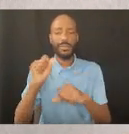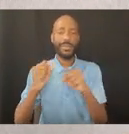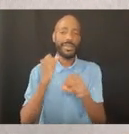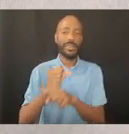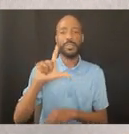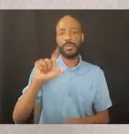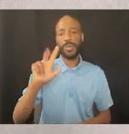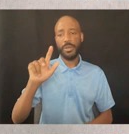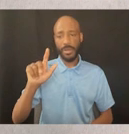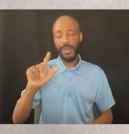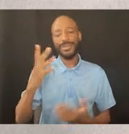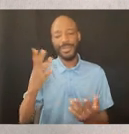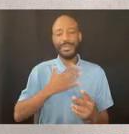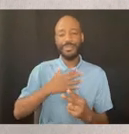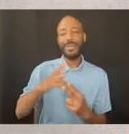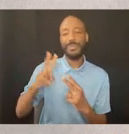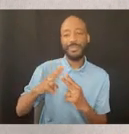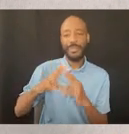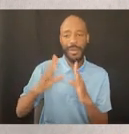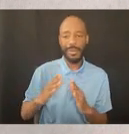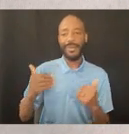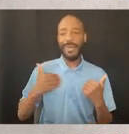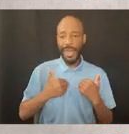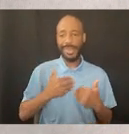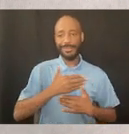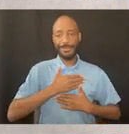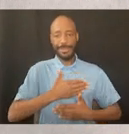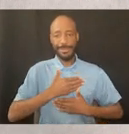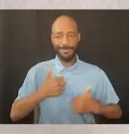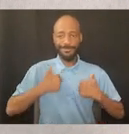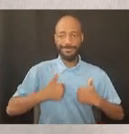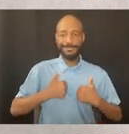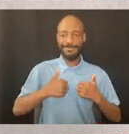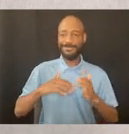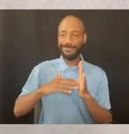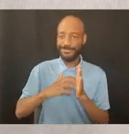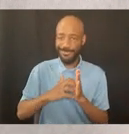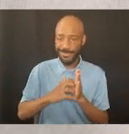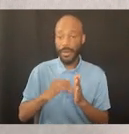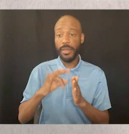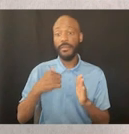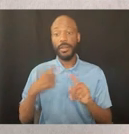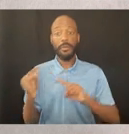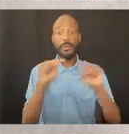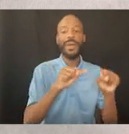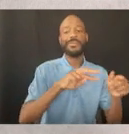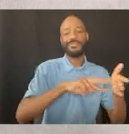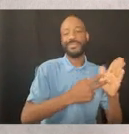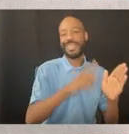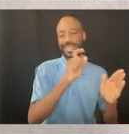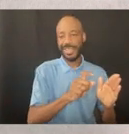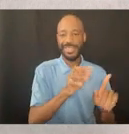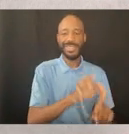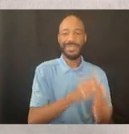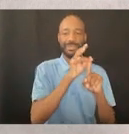has respiratory vulnerability, so if I were to attend and photograph the parade, special care would be needed.